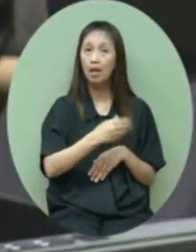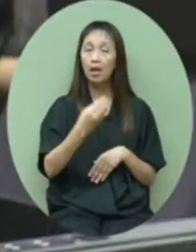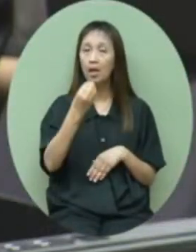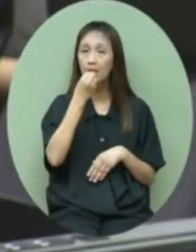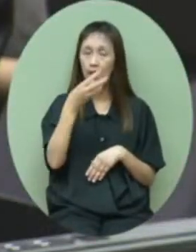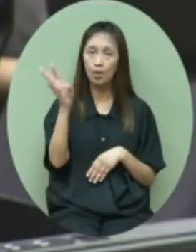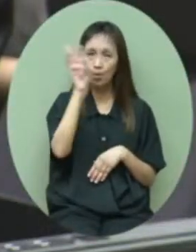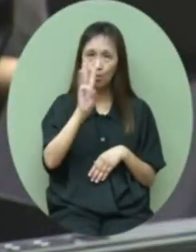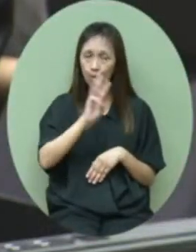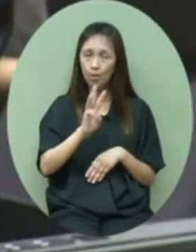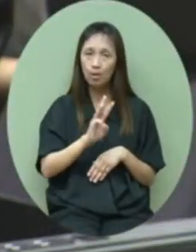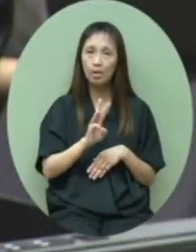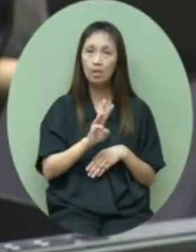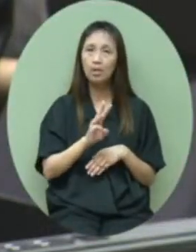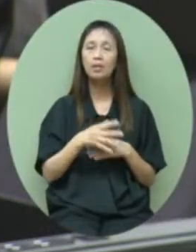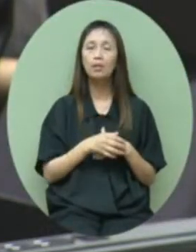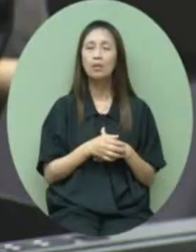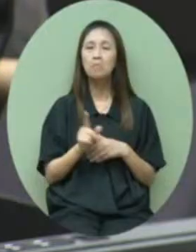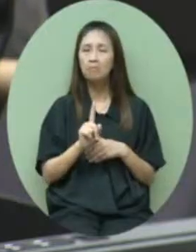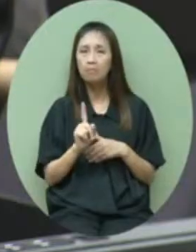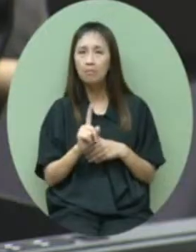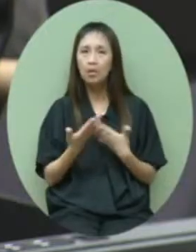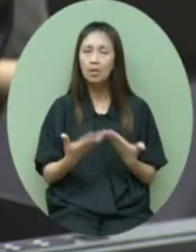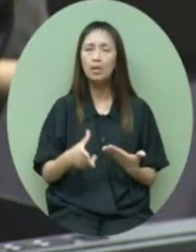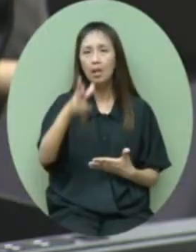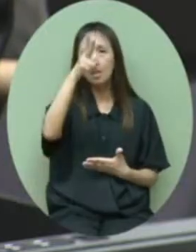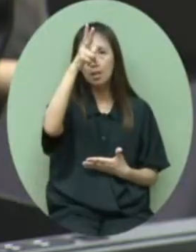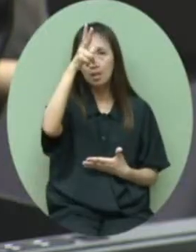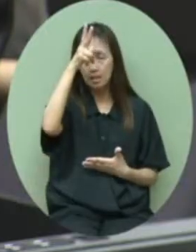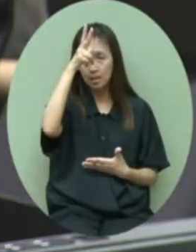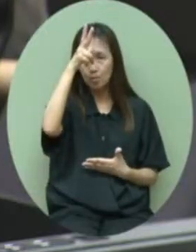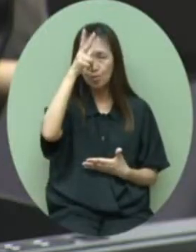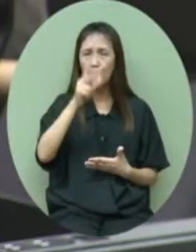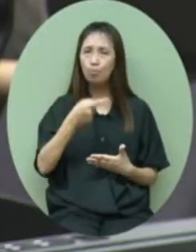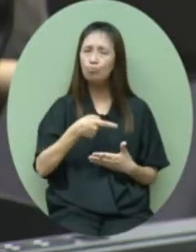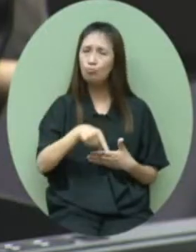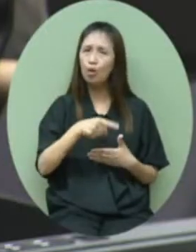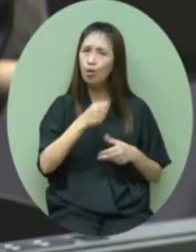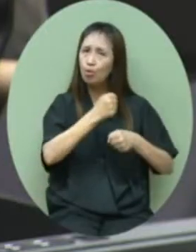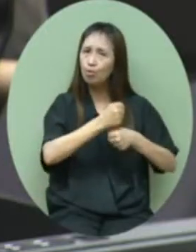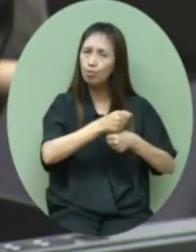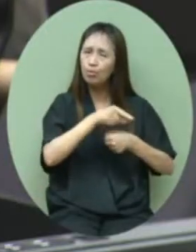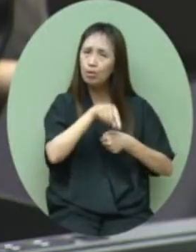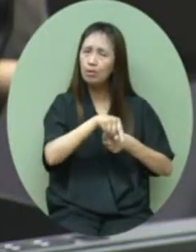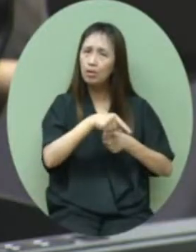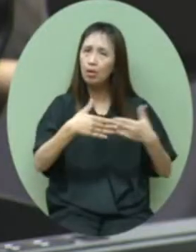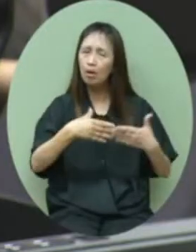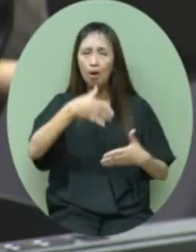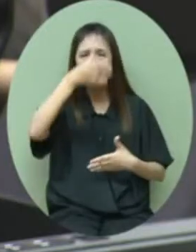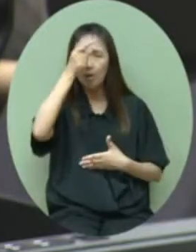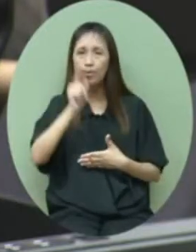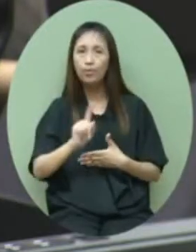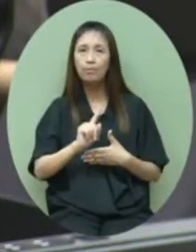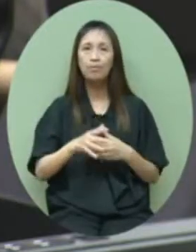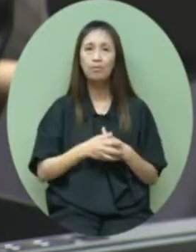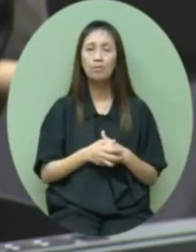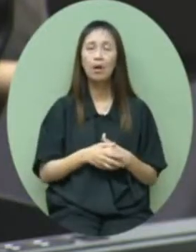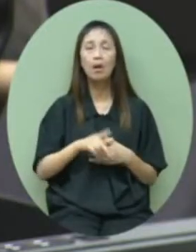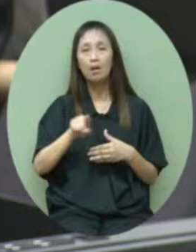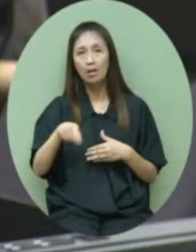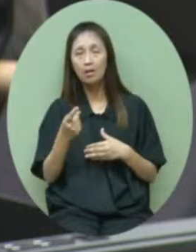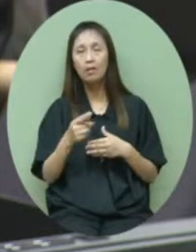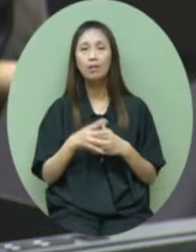be improved on? And secondly, with Aristo Sham being the first Hong Kong-born pianist to win the Van Cliburn International Piano